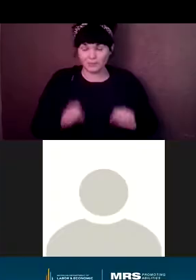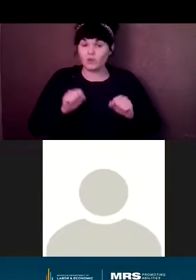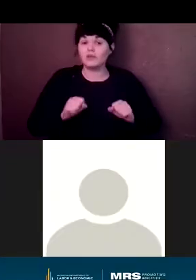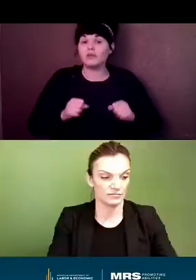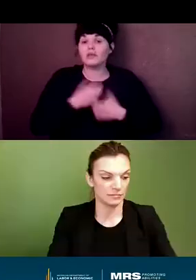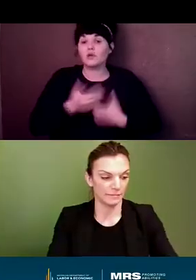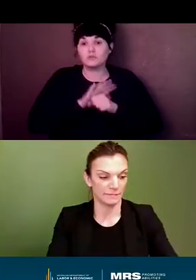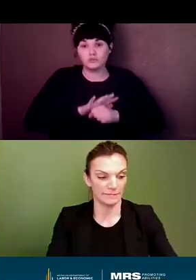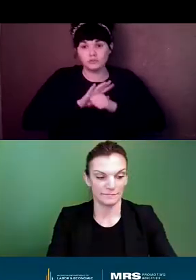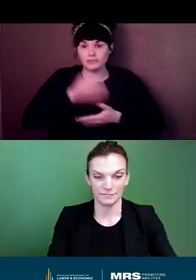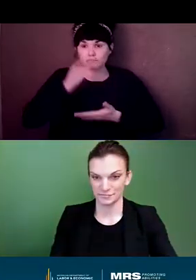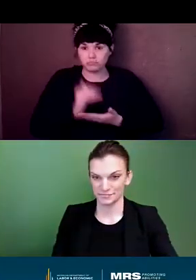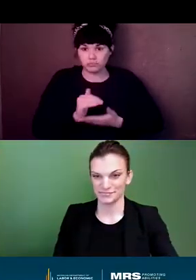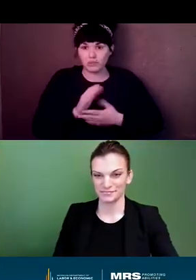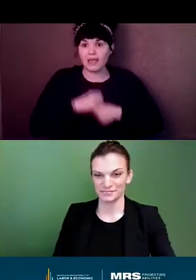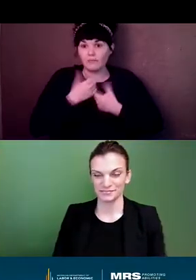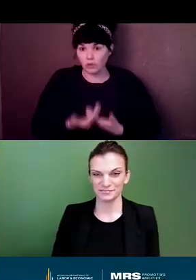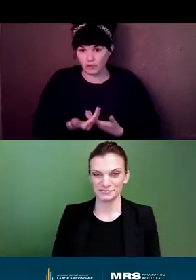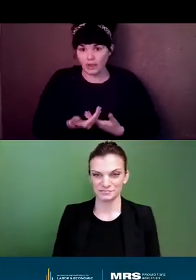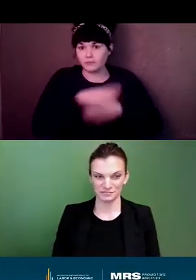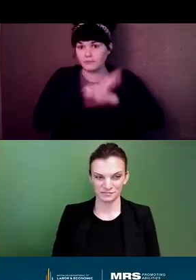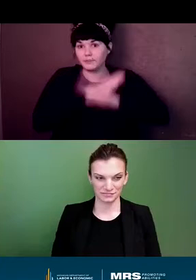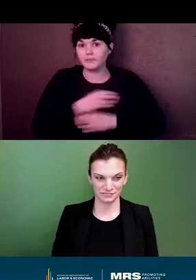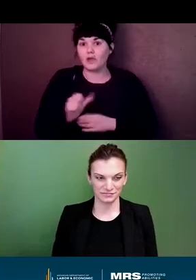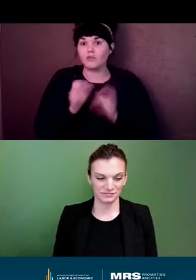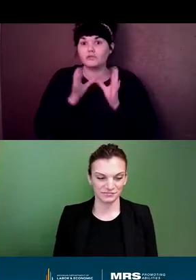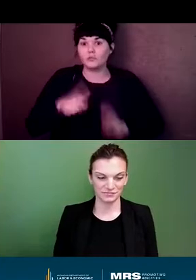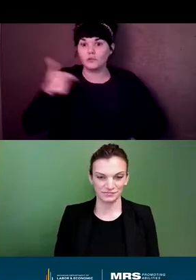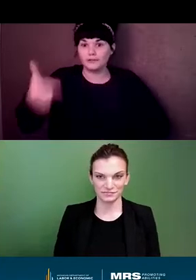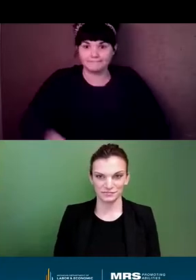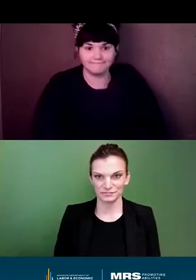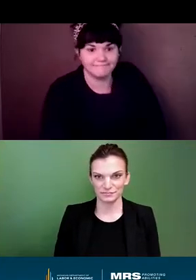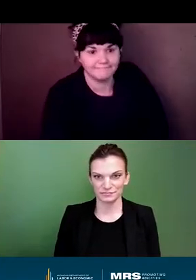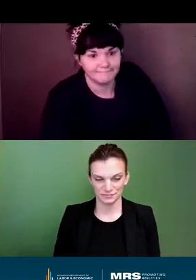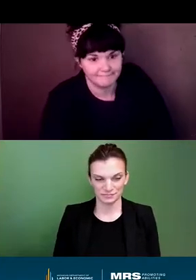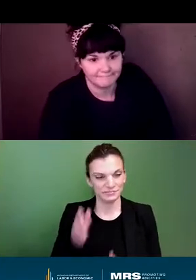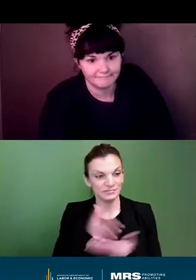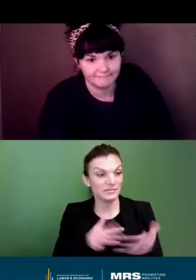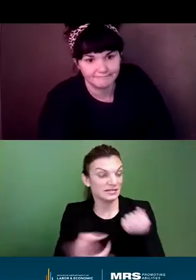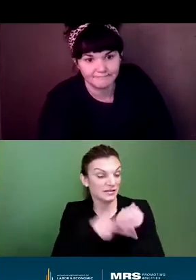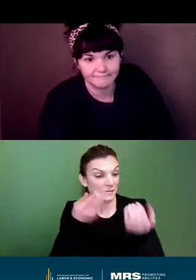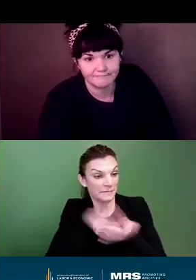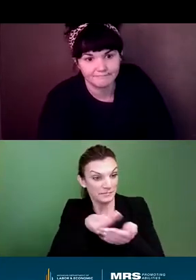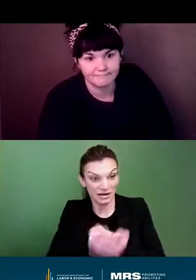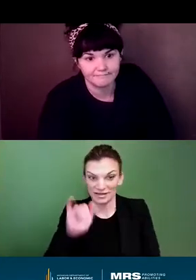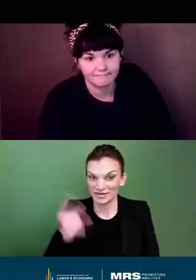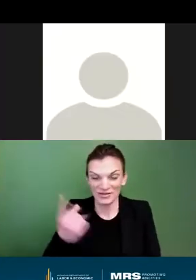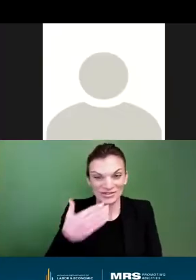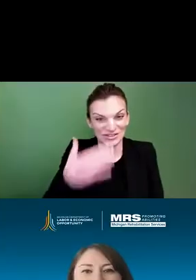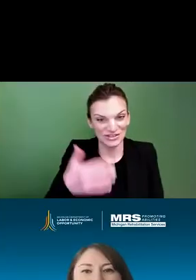burnout. Less commute, less eating out. We're saving some money, which is always